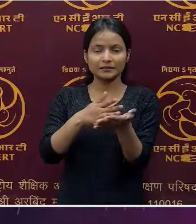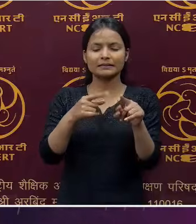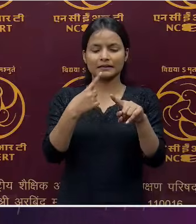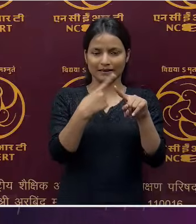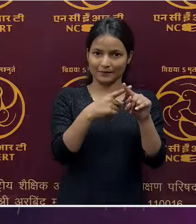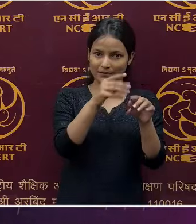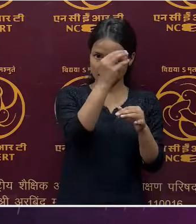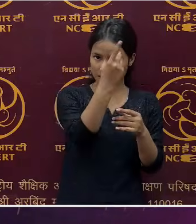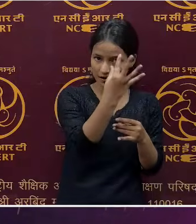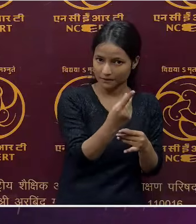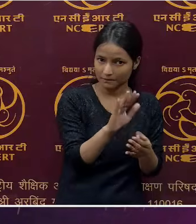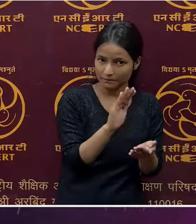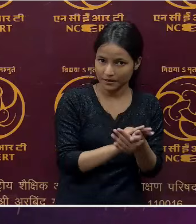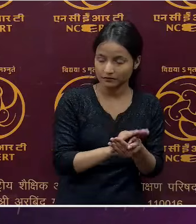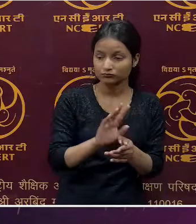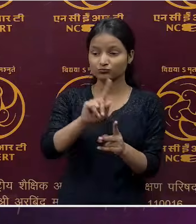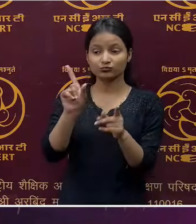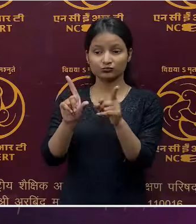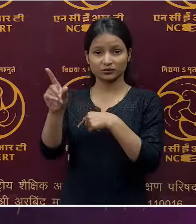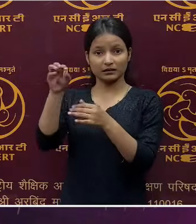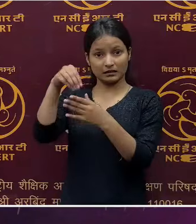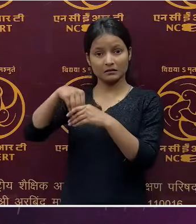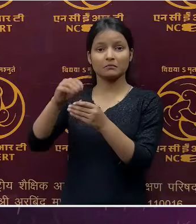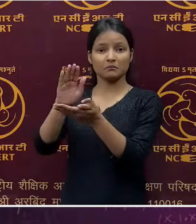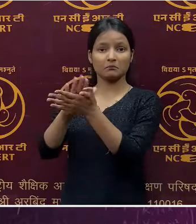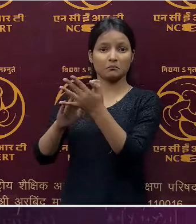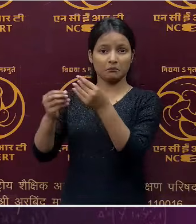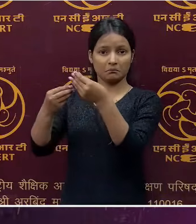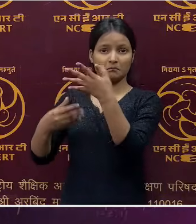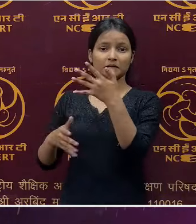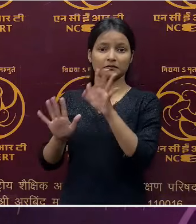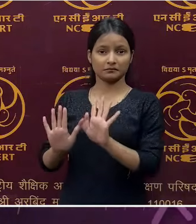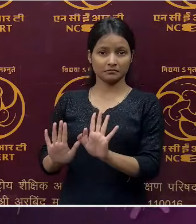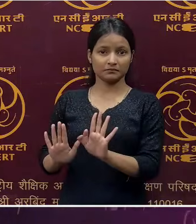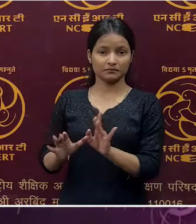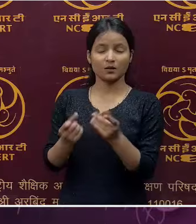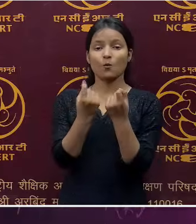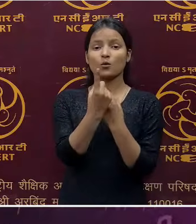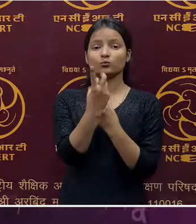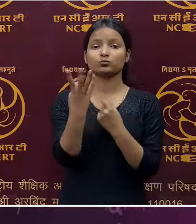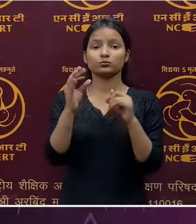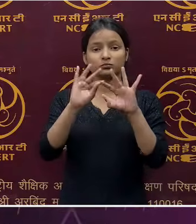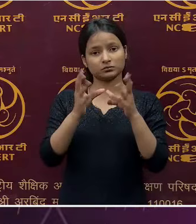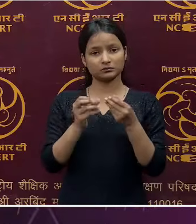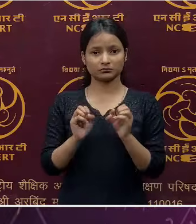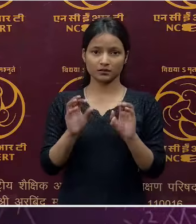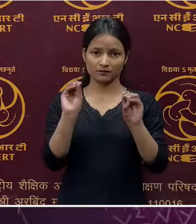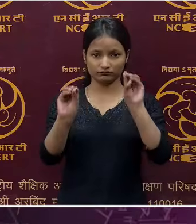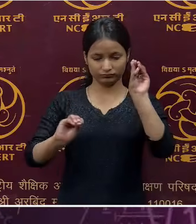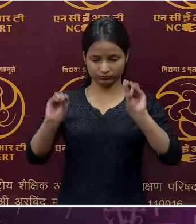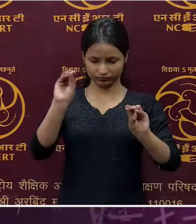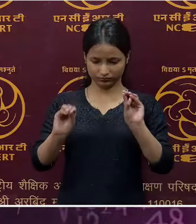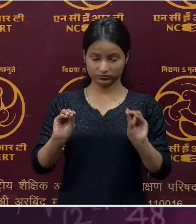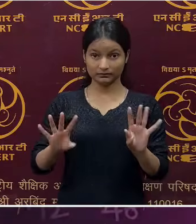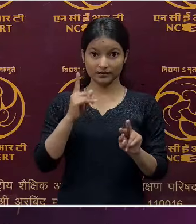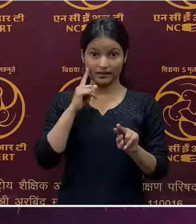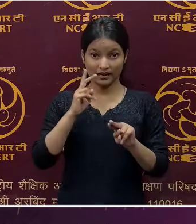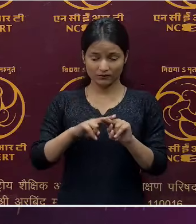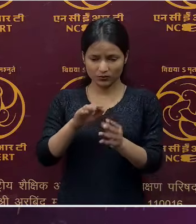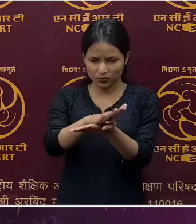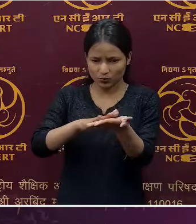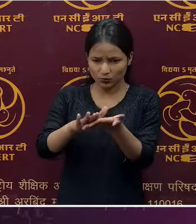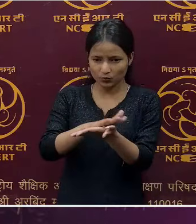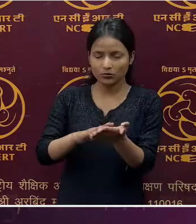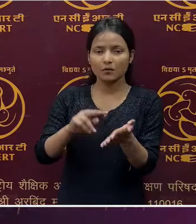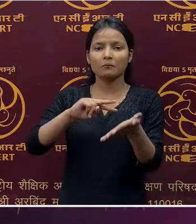y has to be some elements. It is one of the most important condition that both sets should be non-empty,